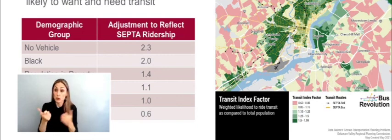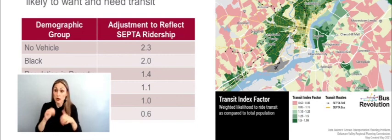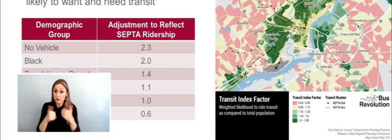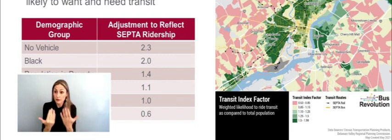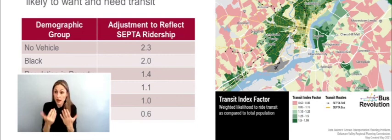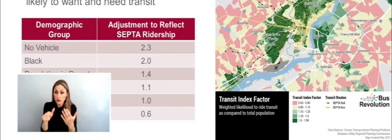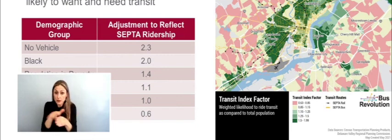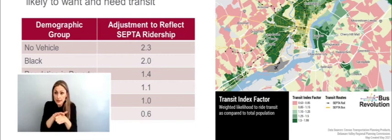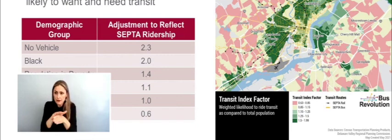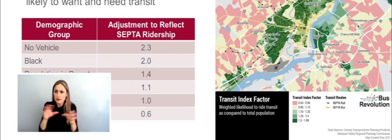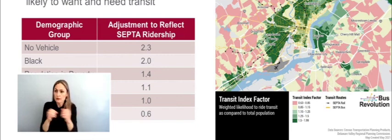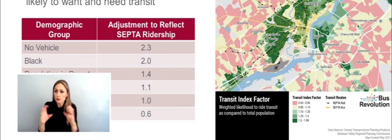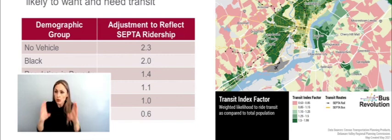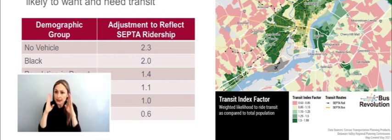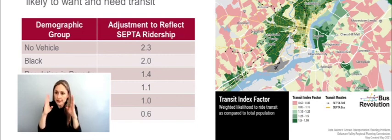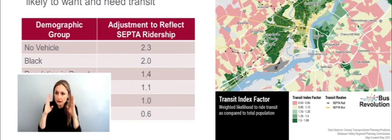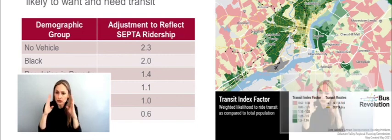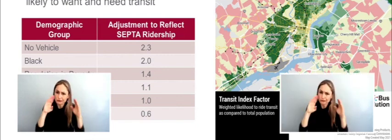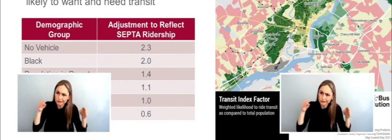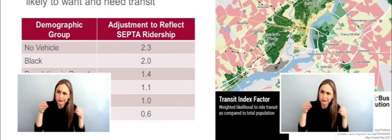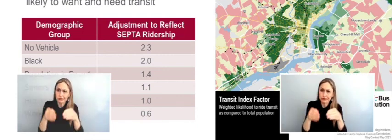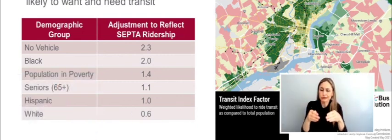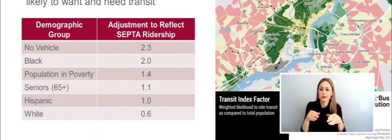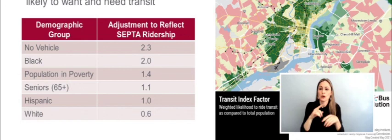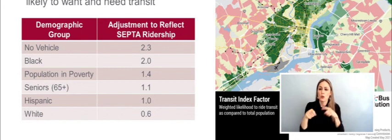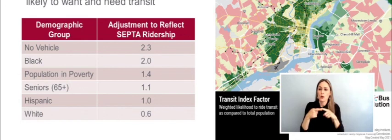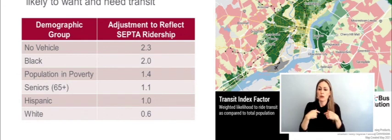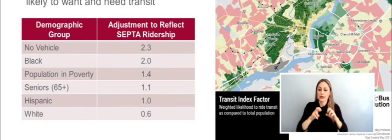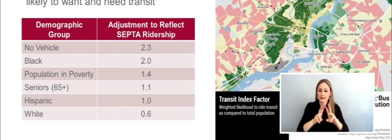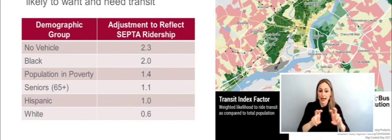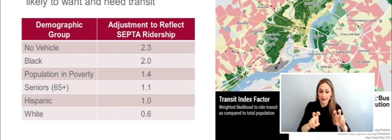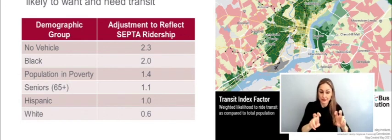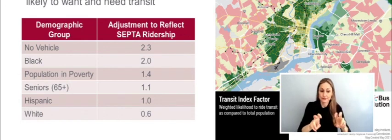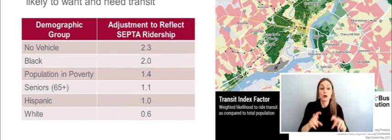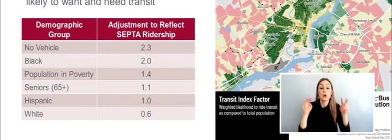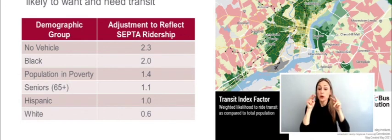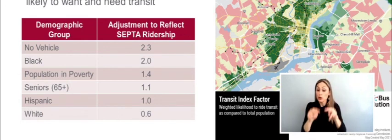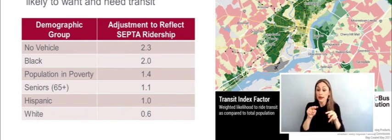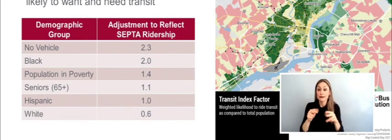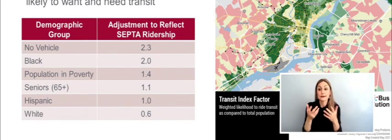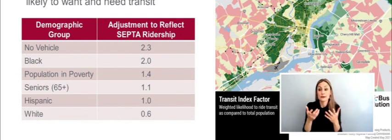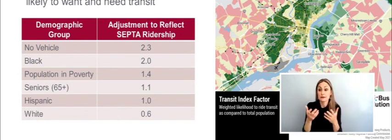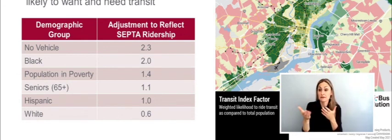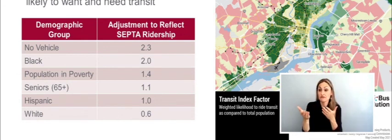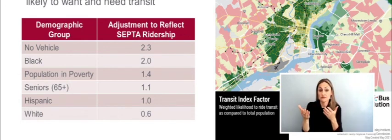attention and more importance in our analysis. So by looking at the survey we know that people that don't have a vehicle,